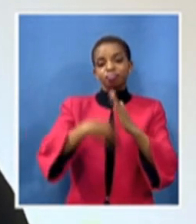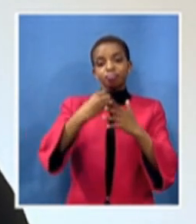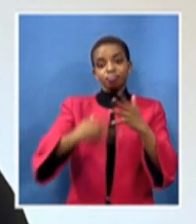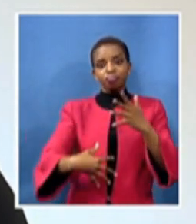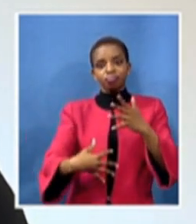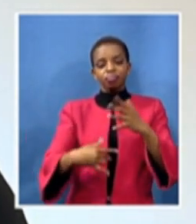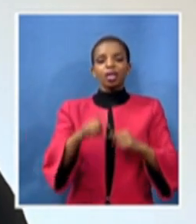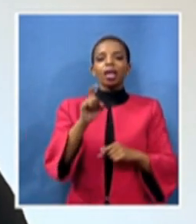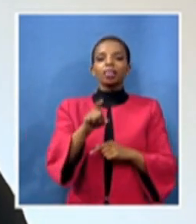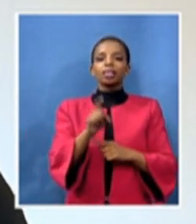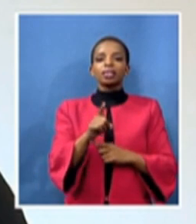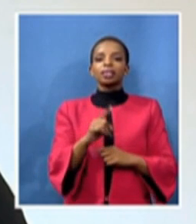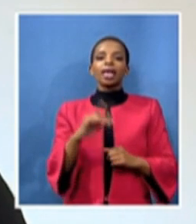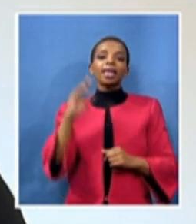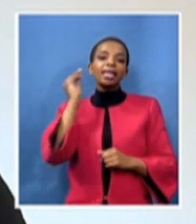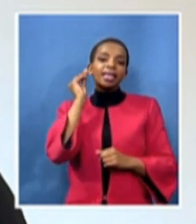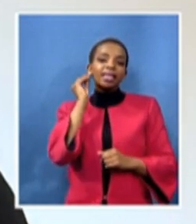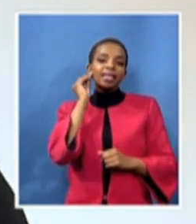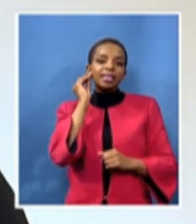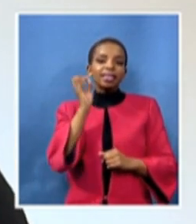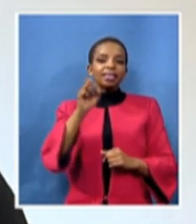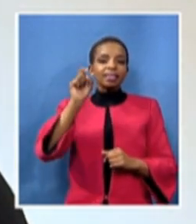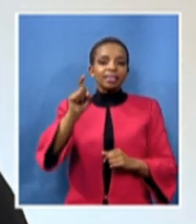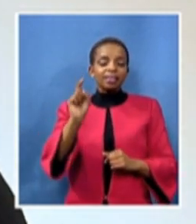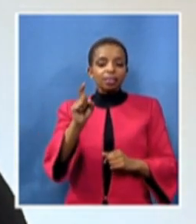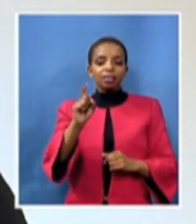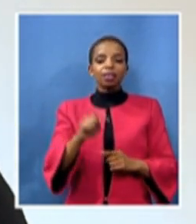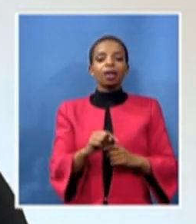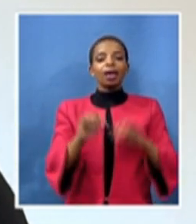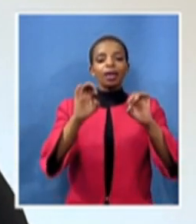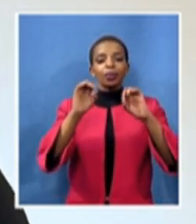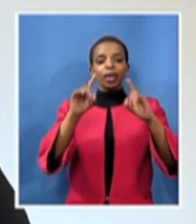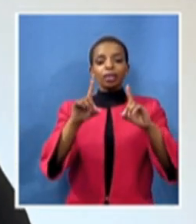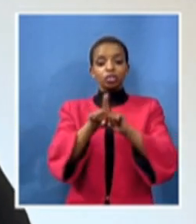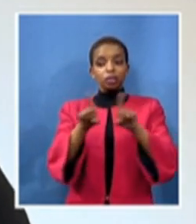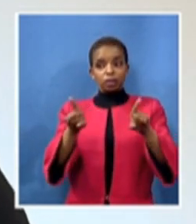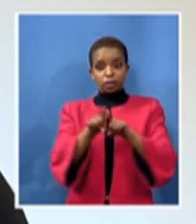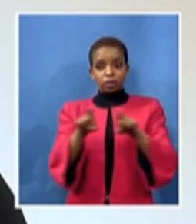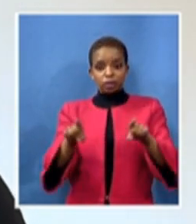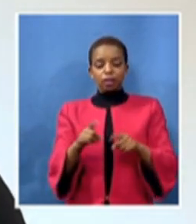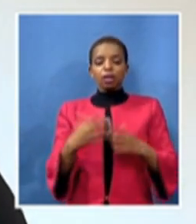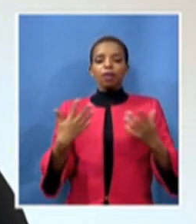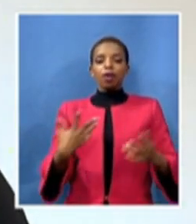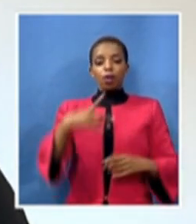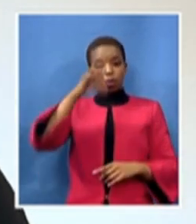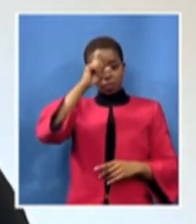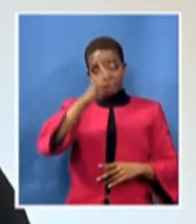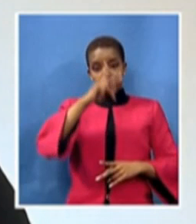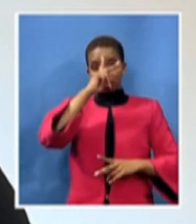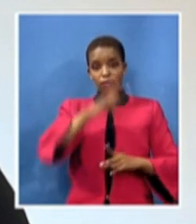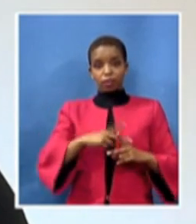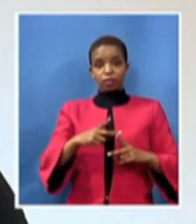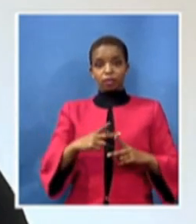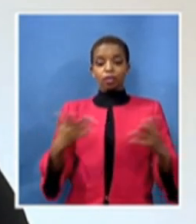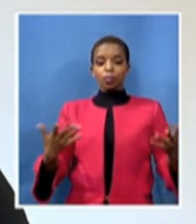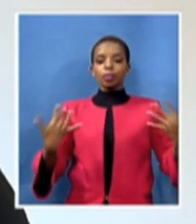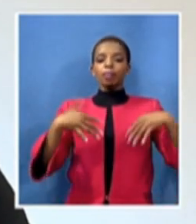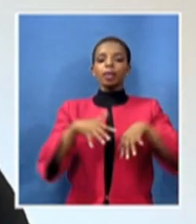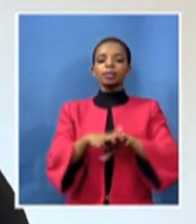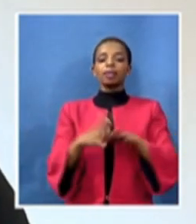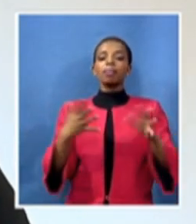date systematically excluded black professionals in the mainstream of the economy. It is a legacy